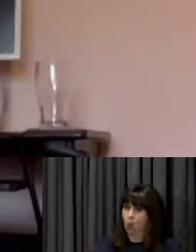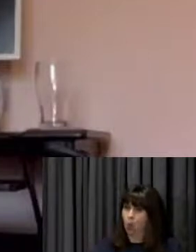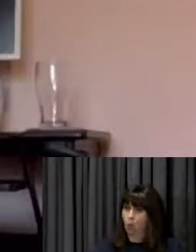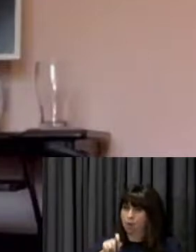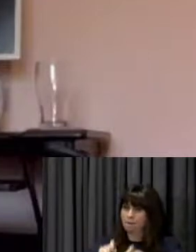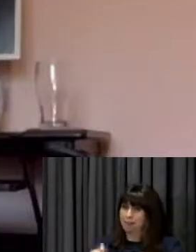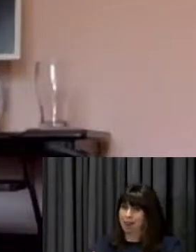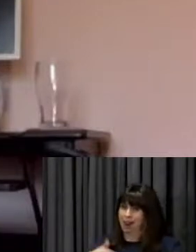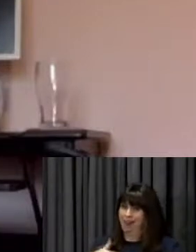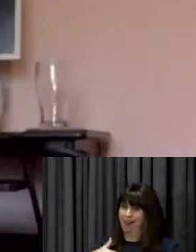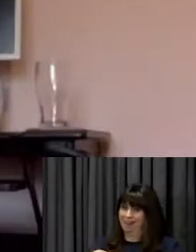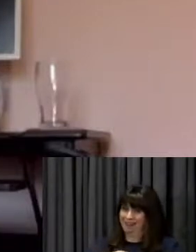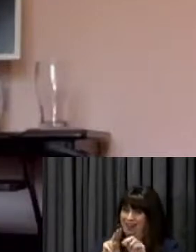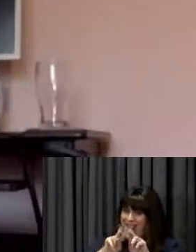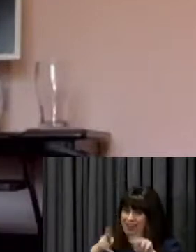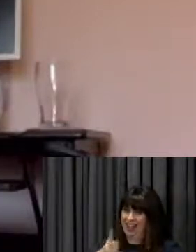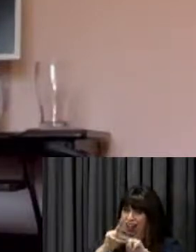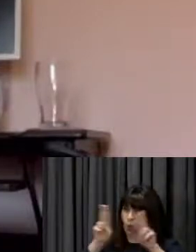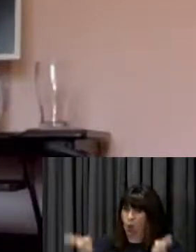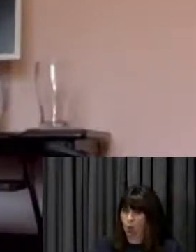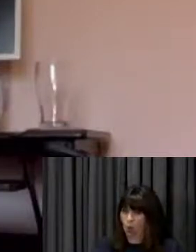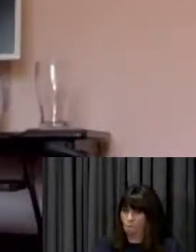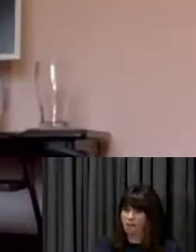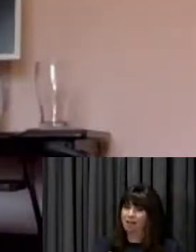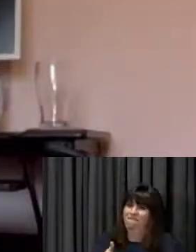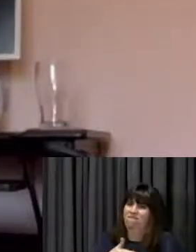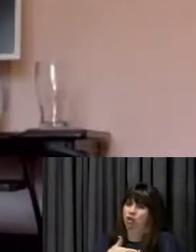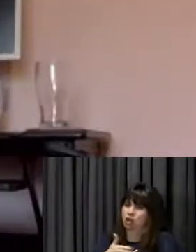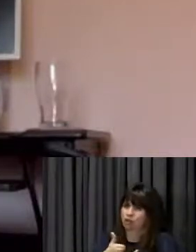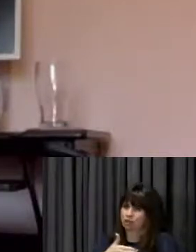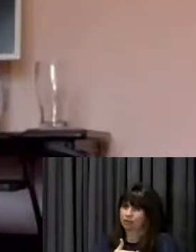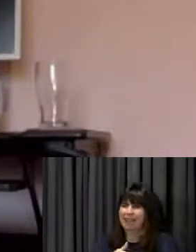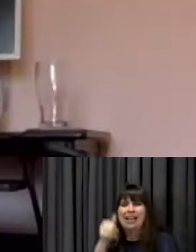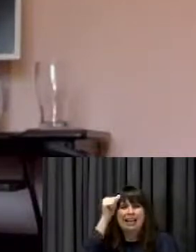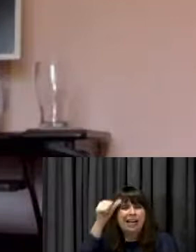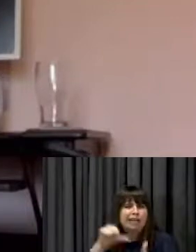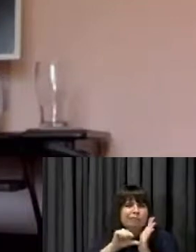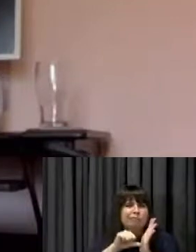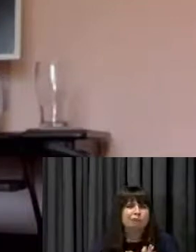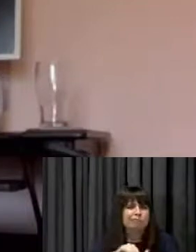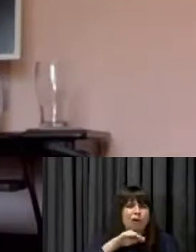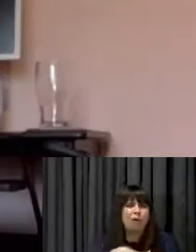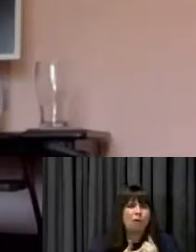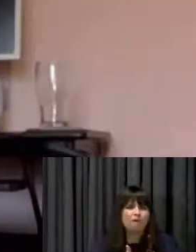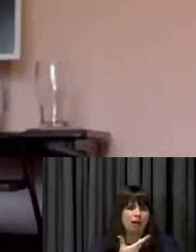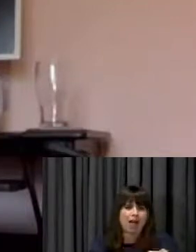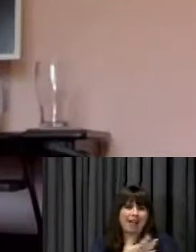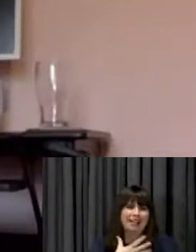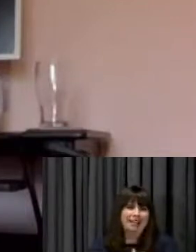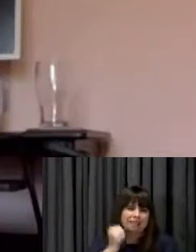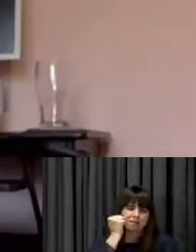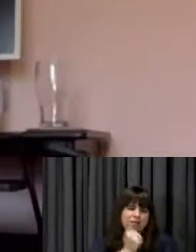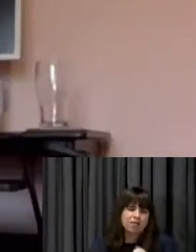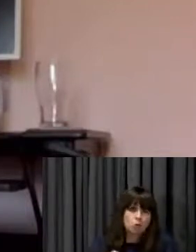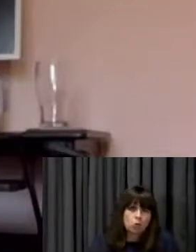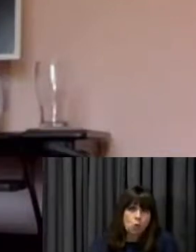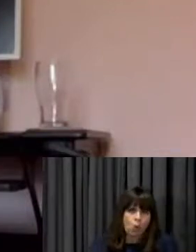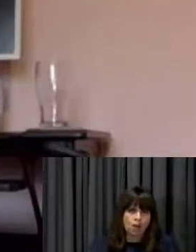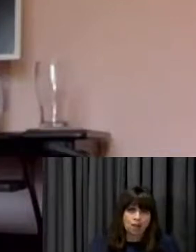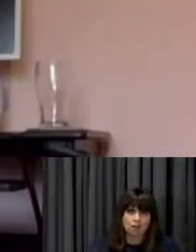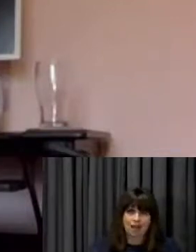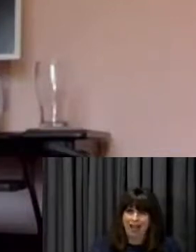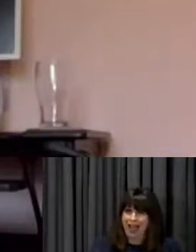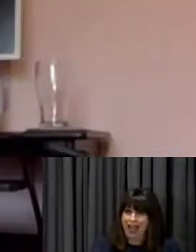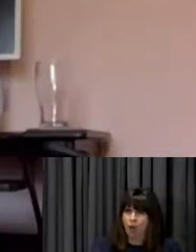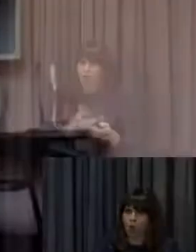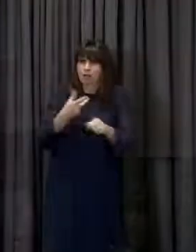batch, despite the logistical problems, or the storage problems rather. Can you say if similar steps have been taken here